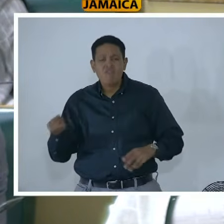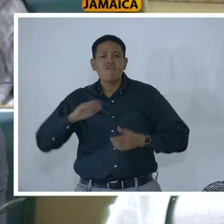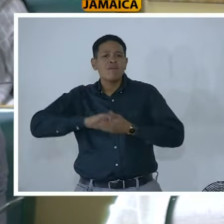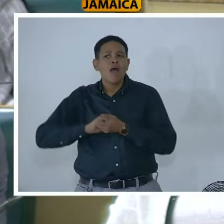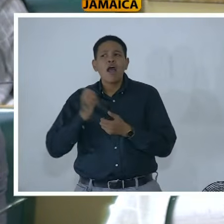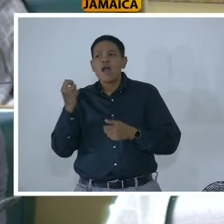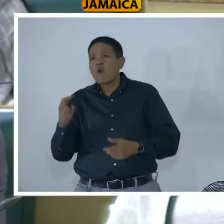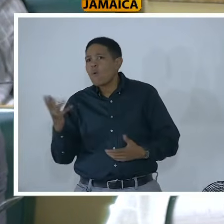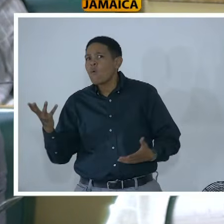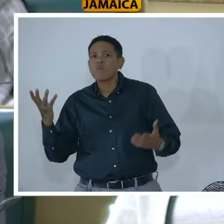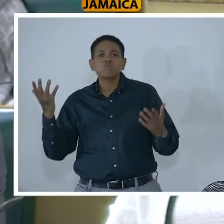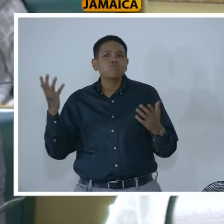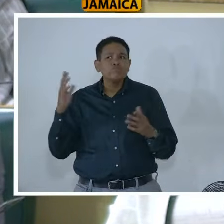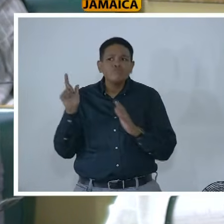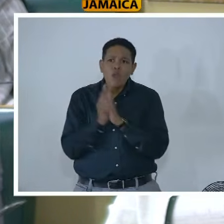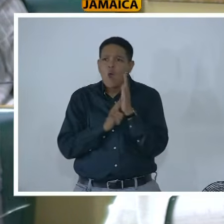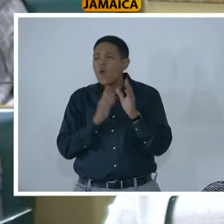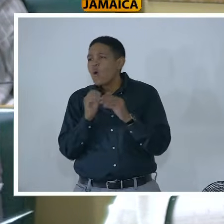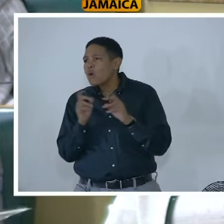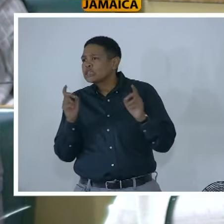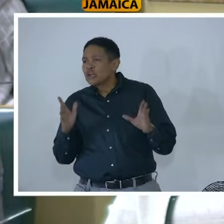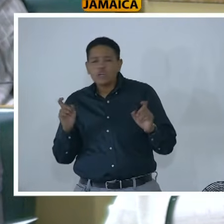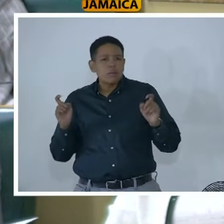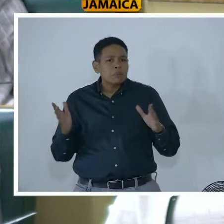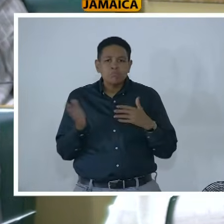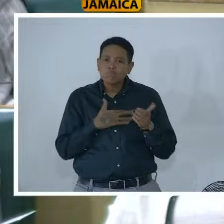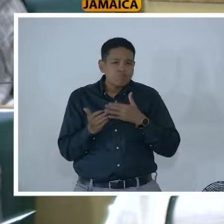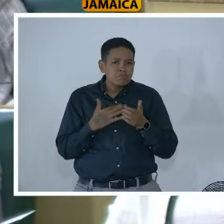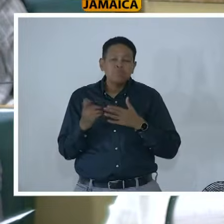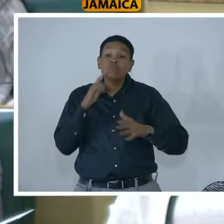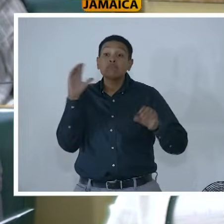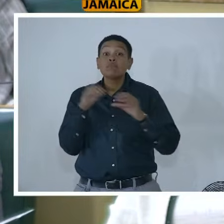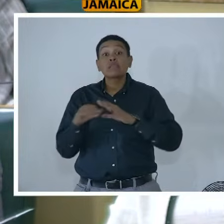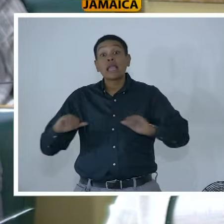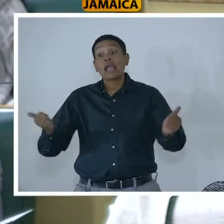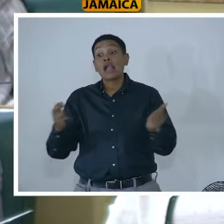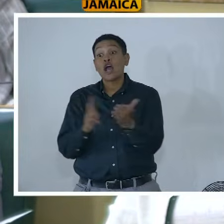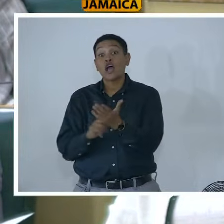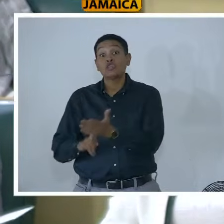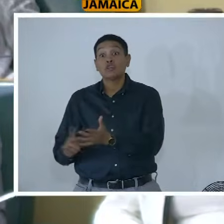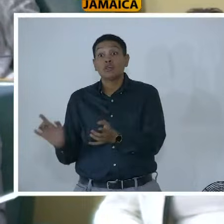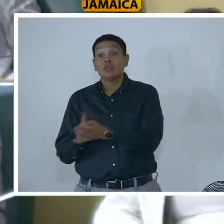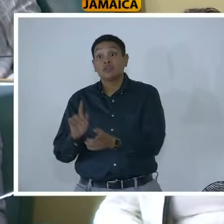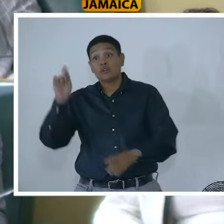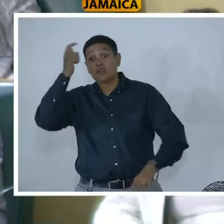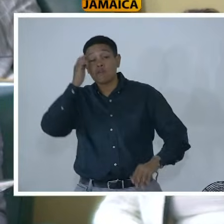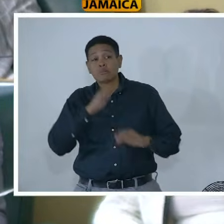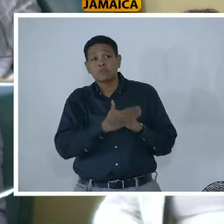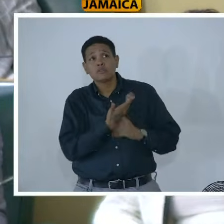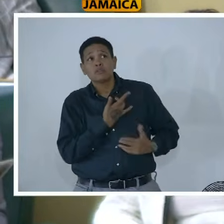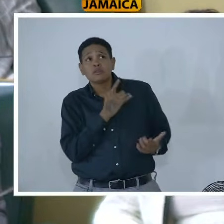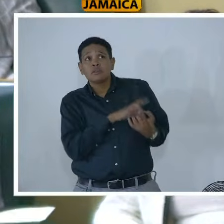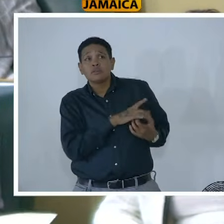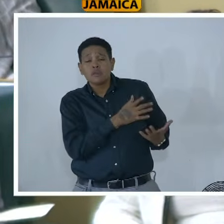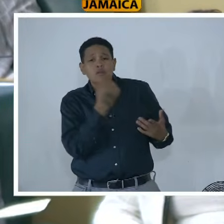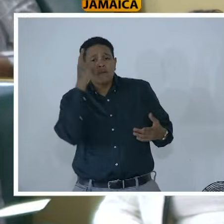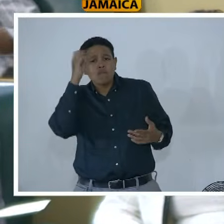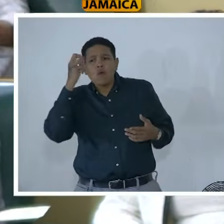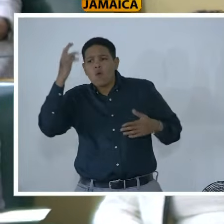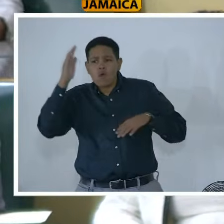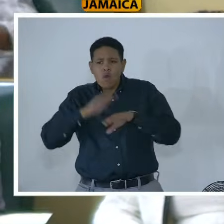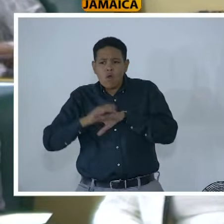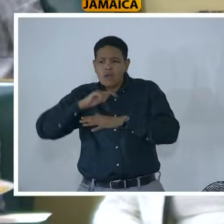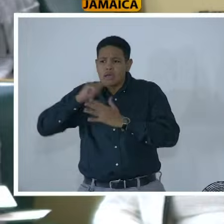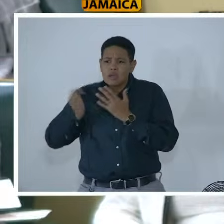or any company of which he is a director or manager becomes a party to any contract with the government of Jamaica for or on account